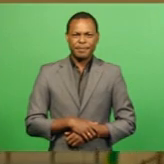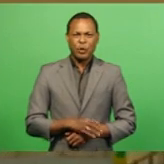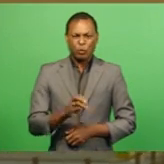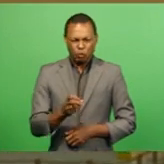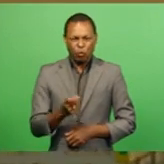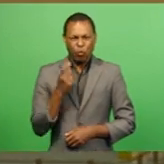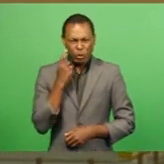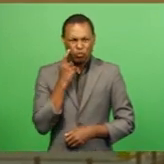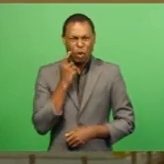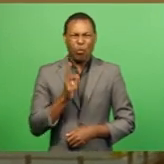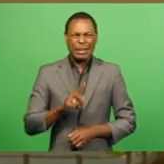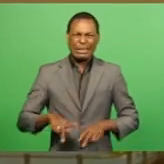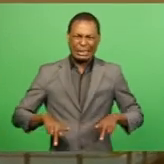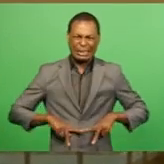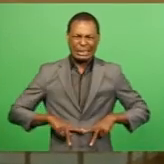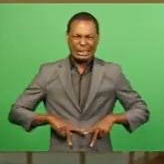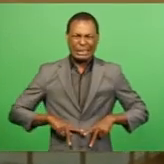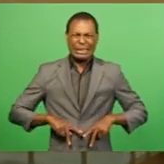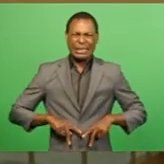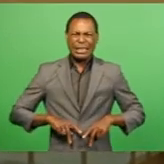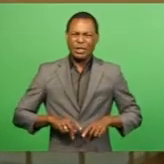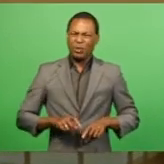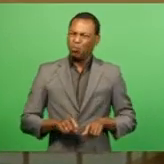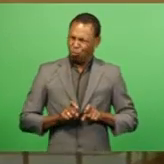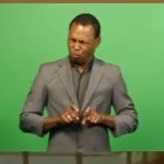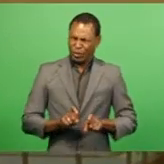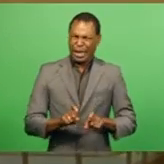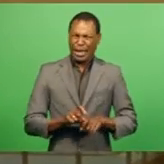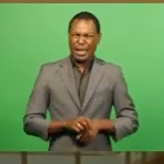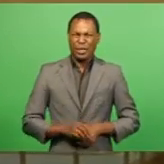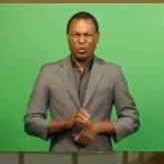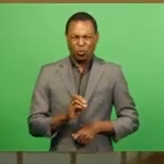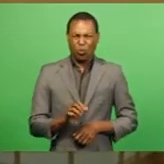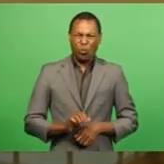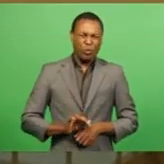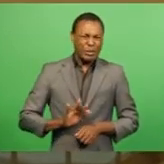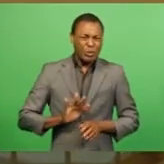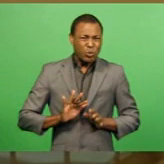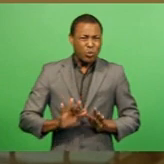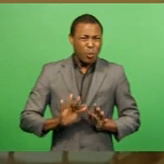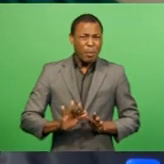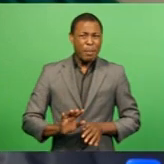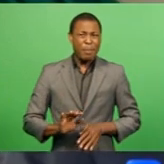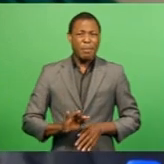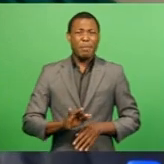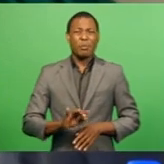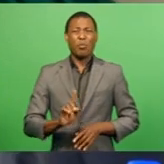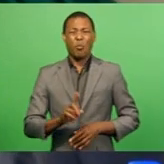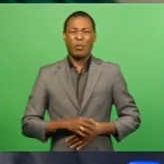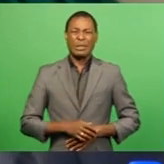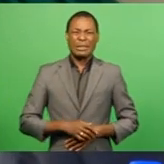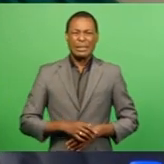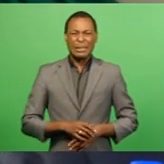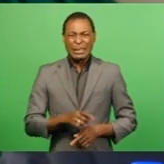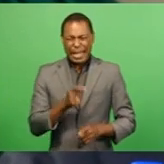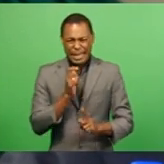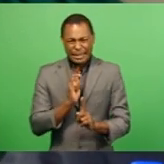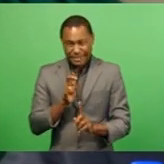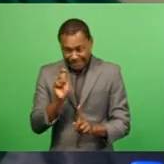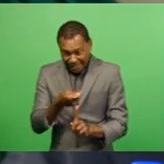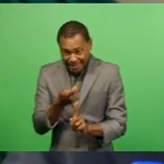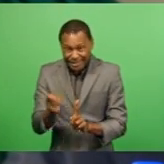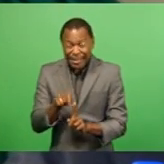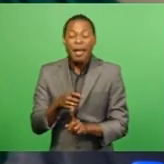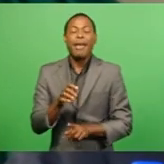their kidney function for as long as they can, so that they can avoid ever requiring dialysis in the future. It's a realization of a